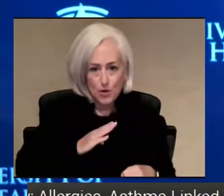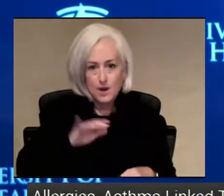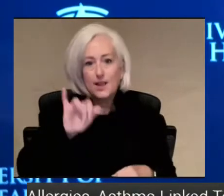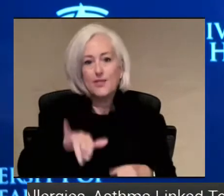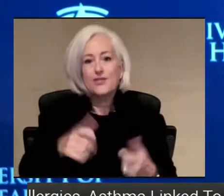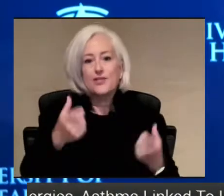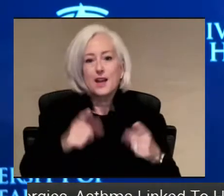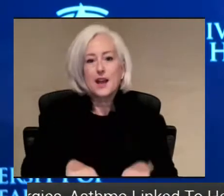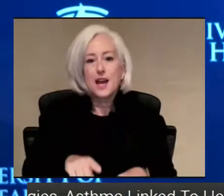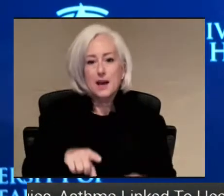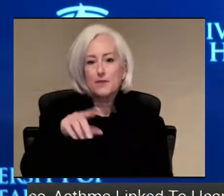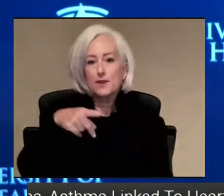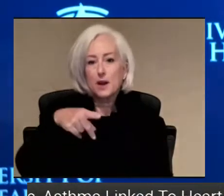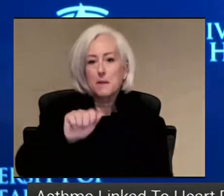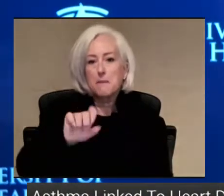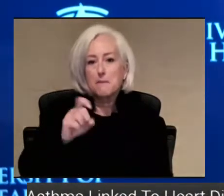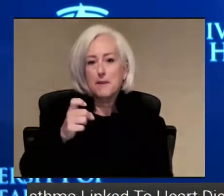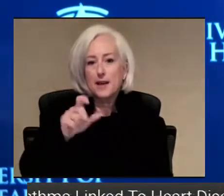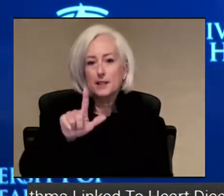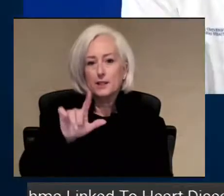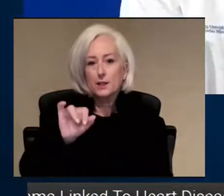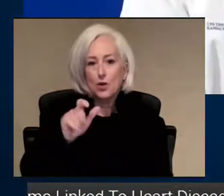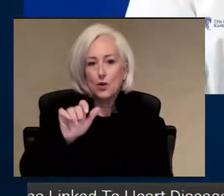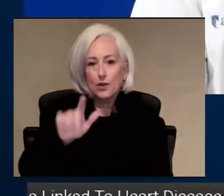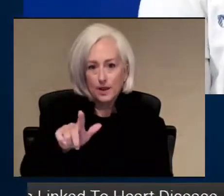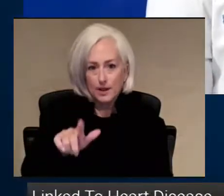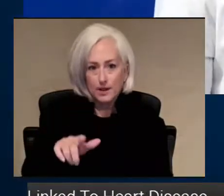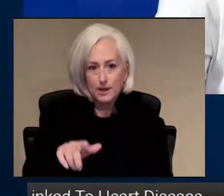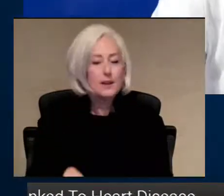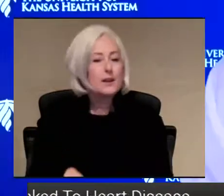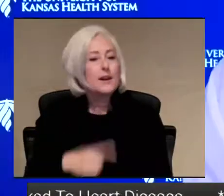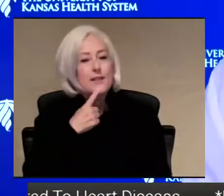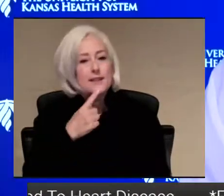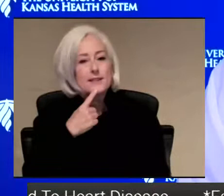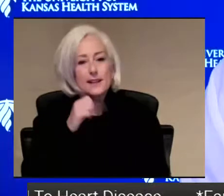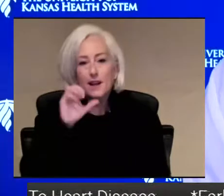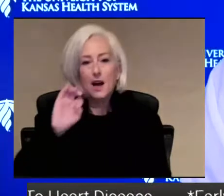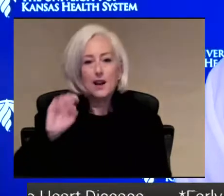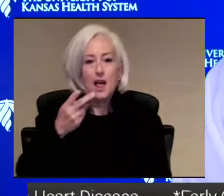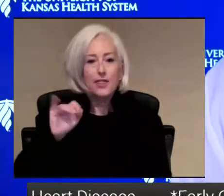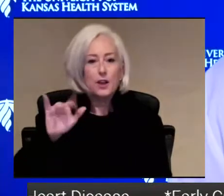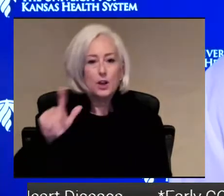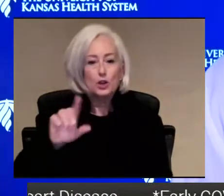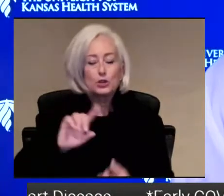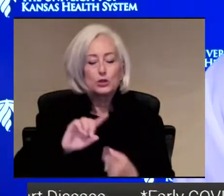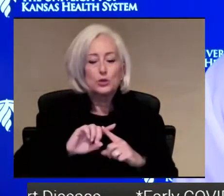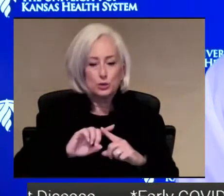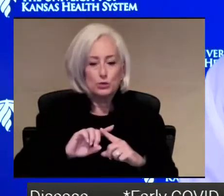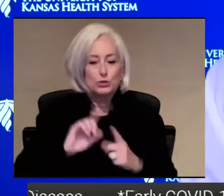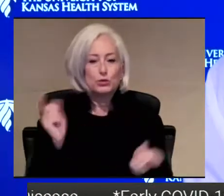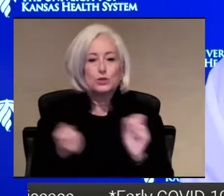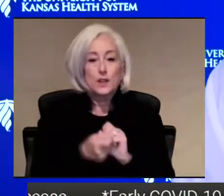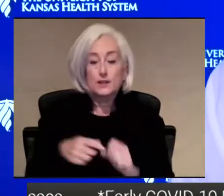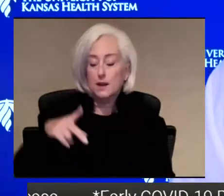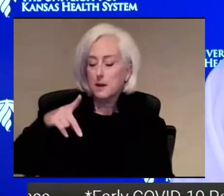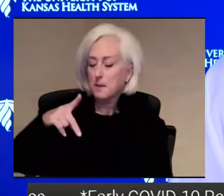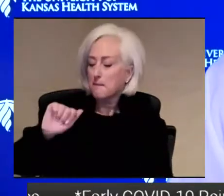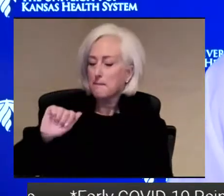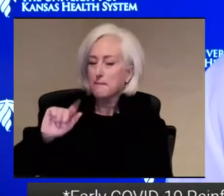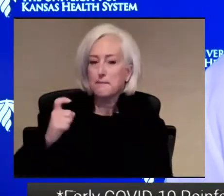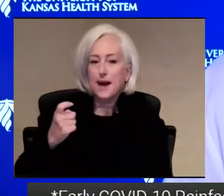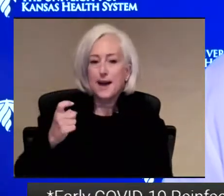oh no, it's not ethical to continue because there's such a big difference. And I think that's important too because Paxlovid, monoclonal antibodies, those are all before you get to